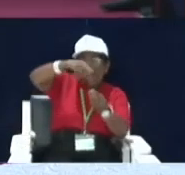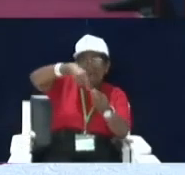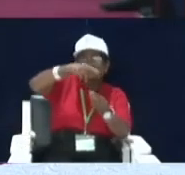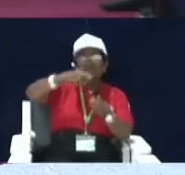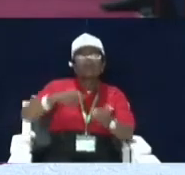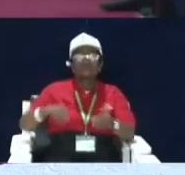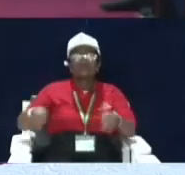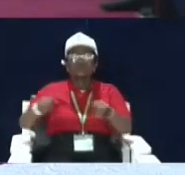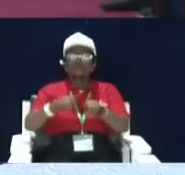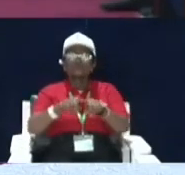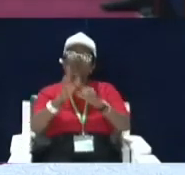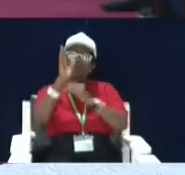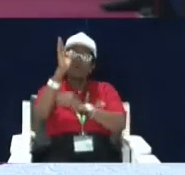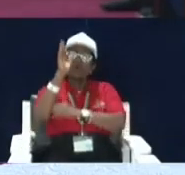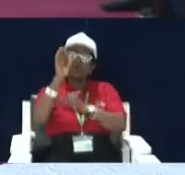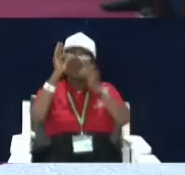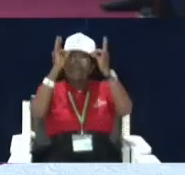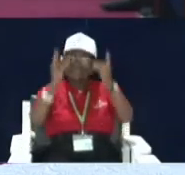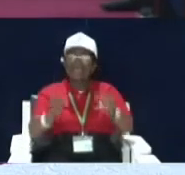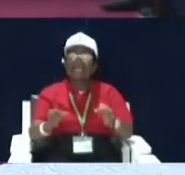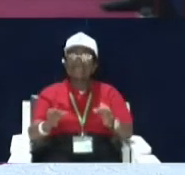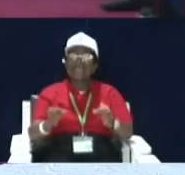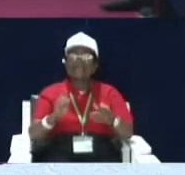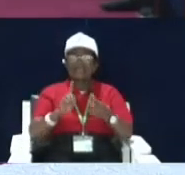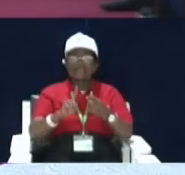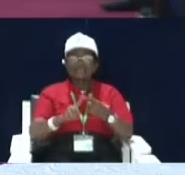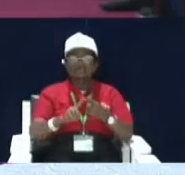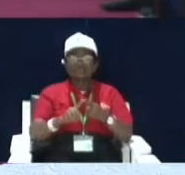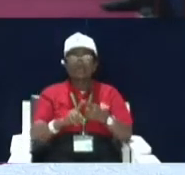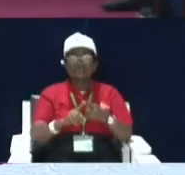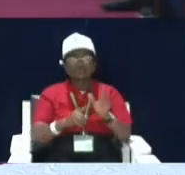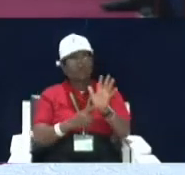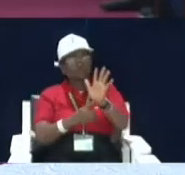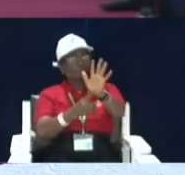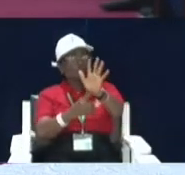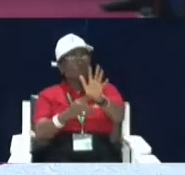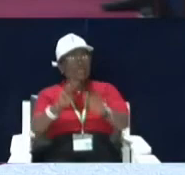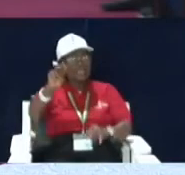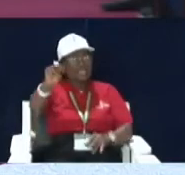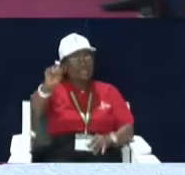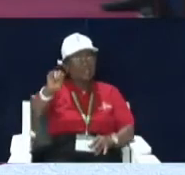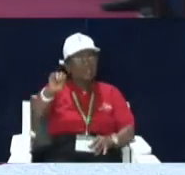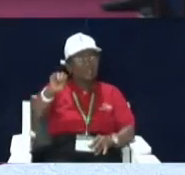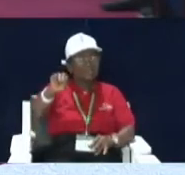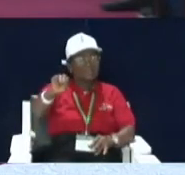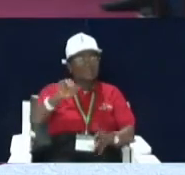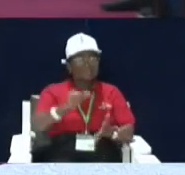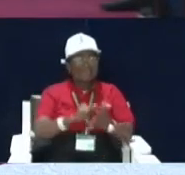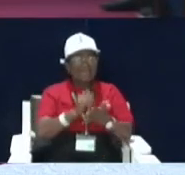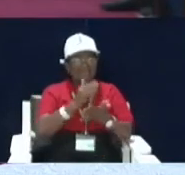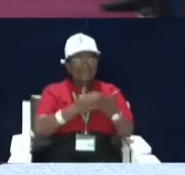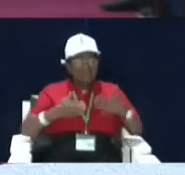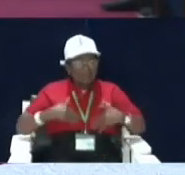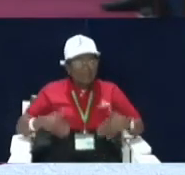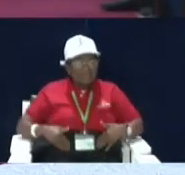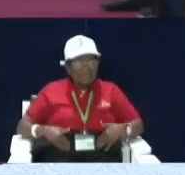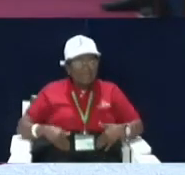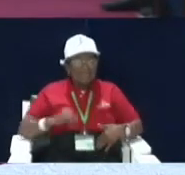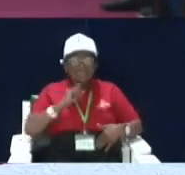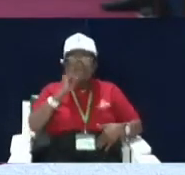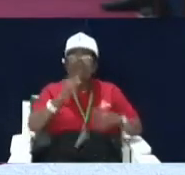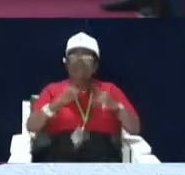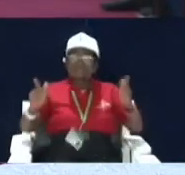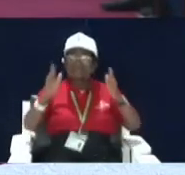And so God decided to show him that somebody is greater than somebody